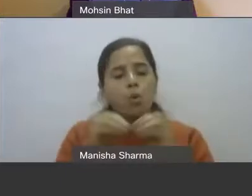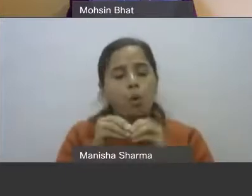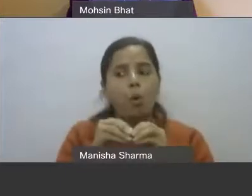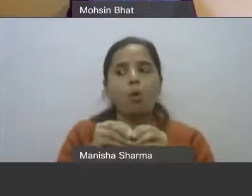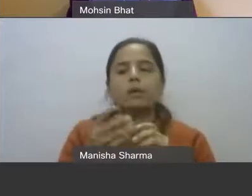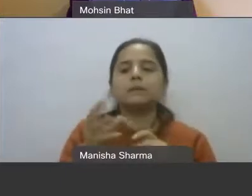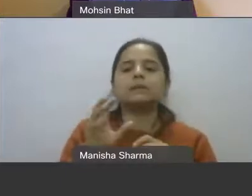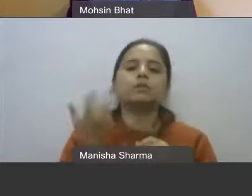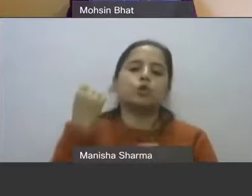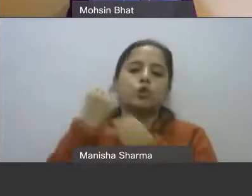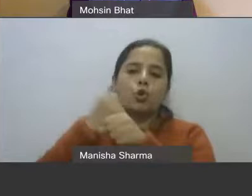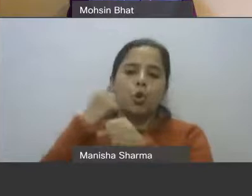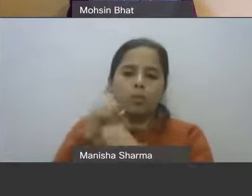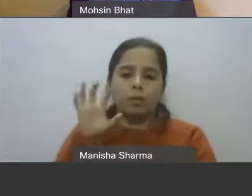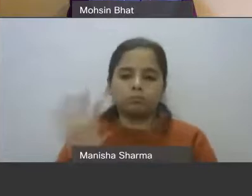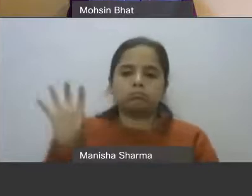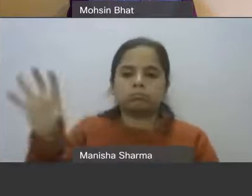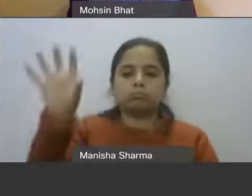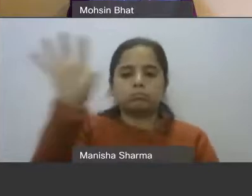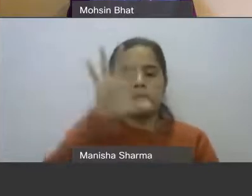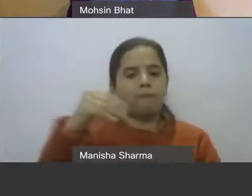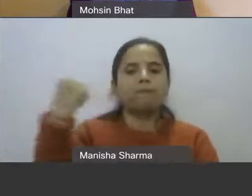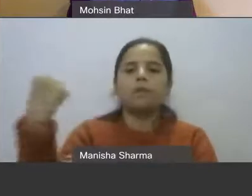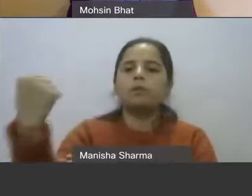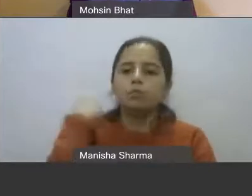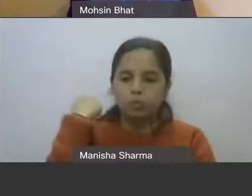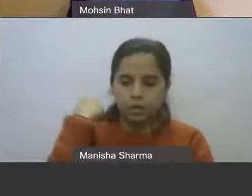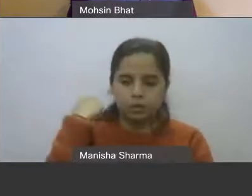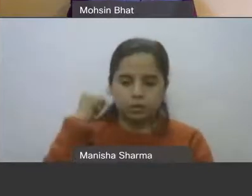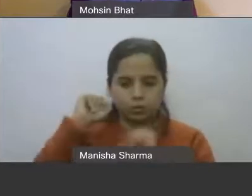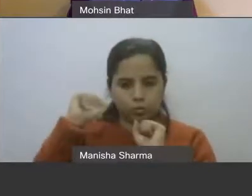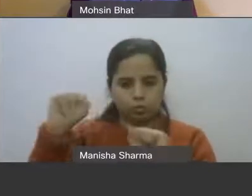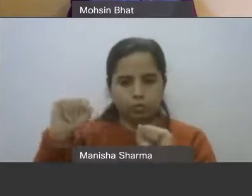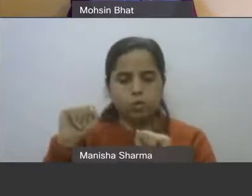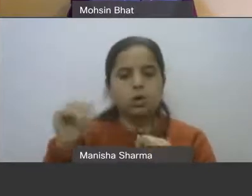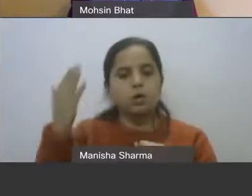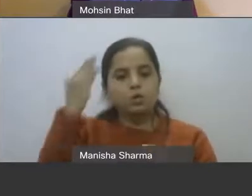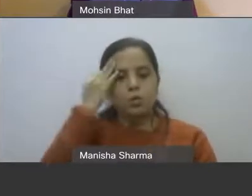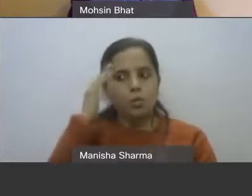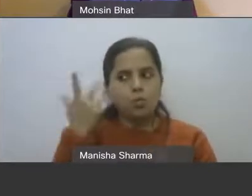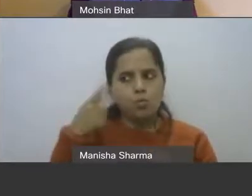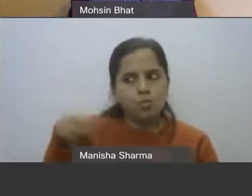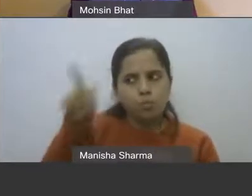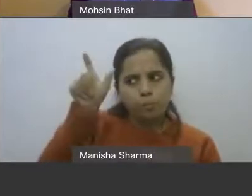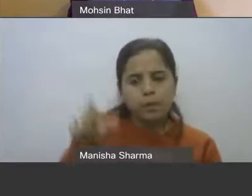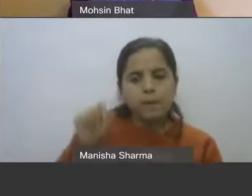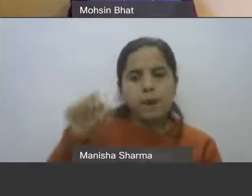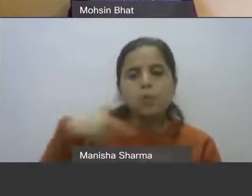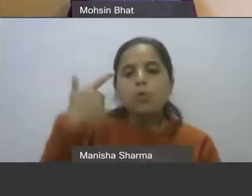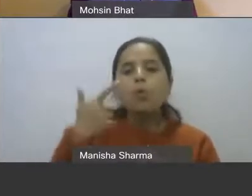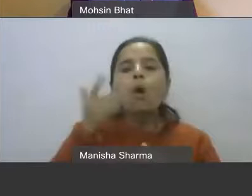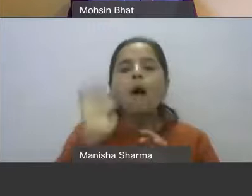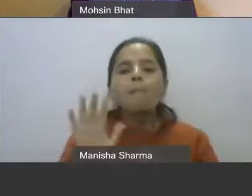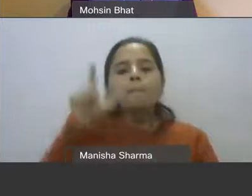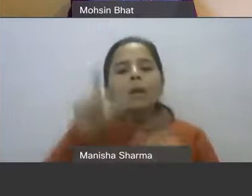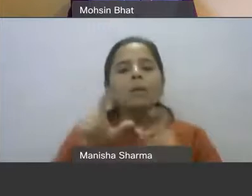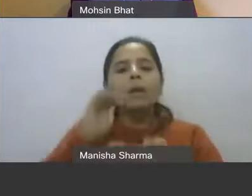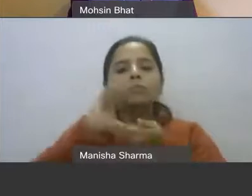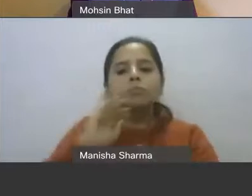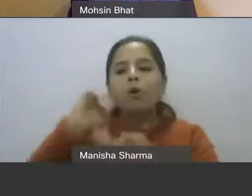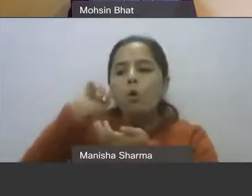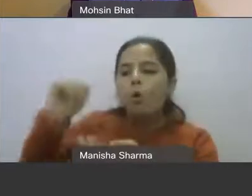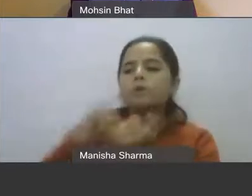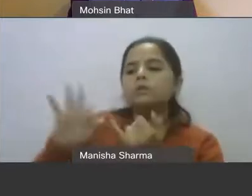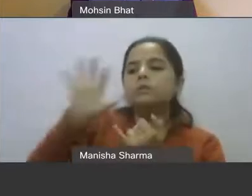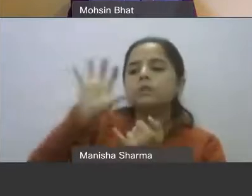states have the right, perhaps an obligation, to know who their citizens are. And once we accept